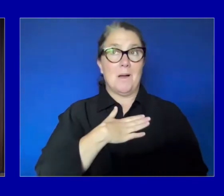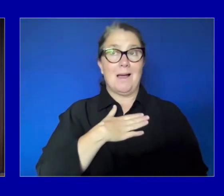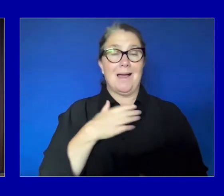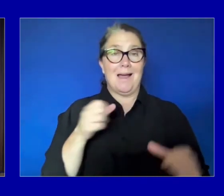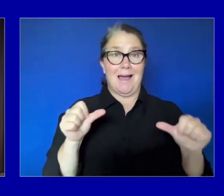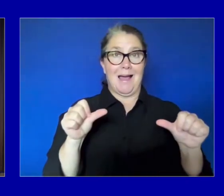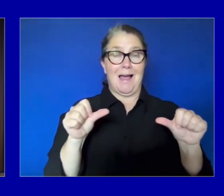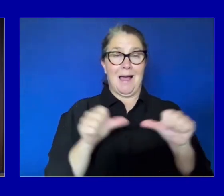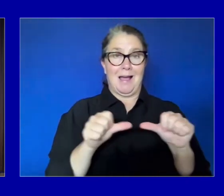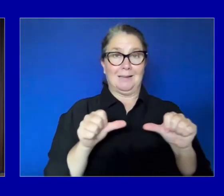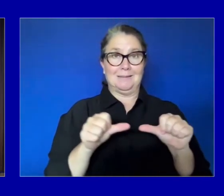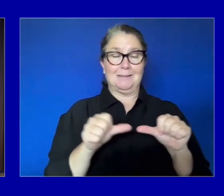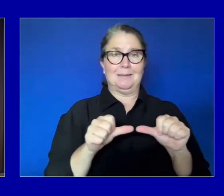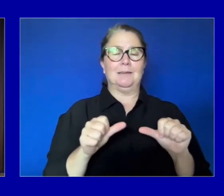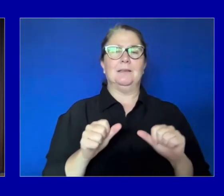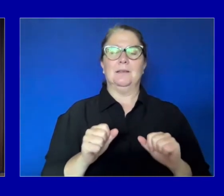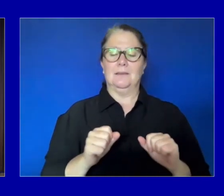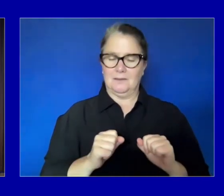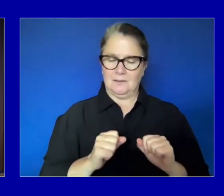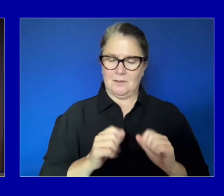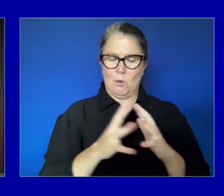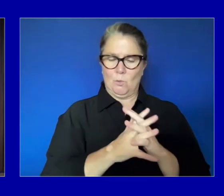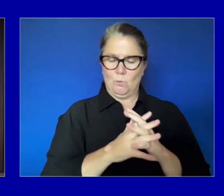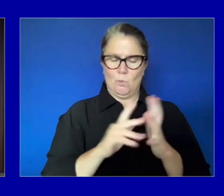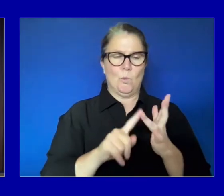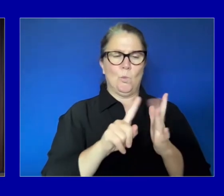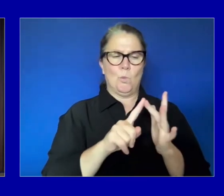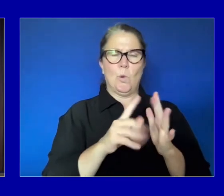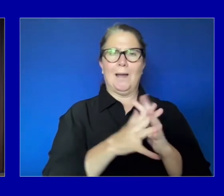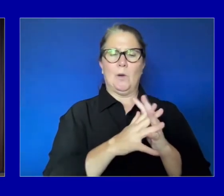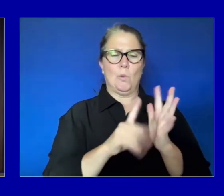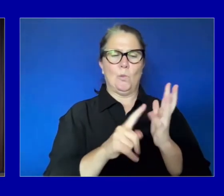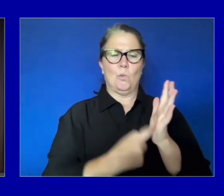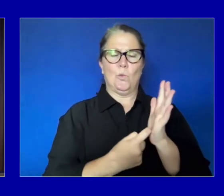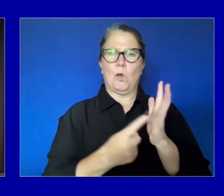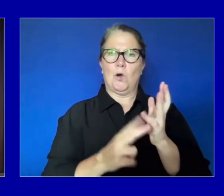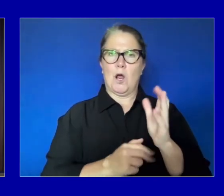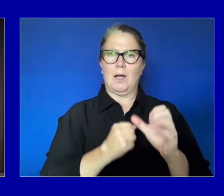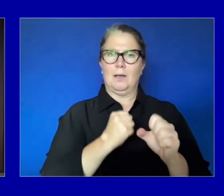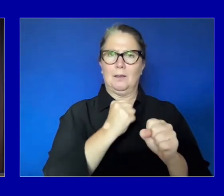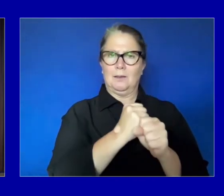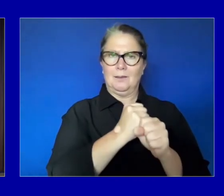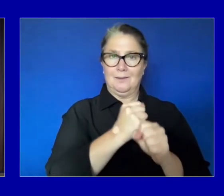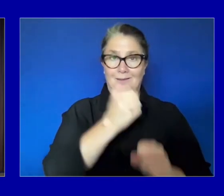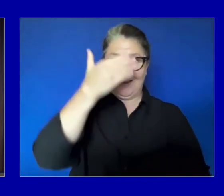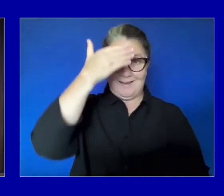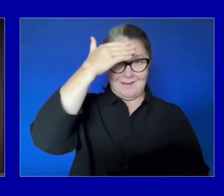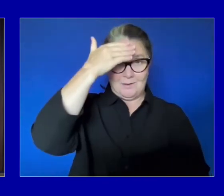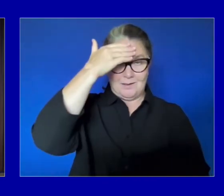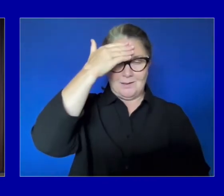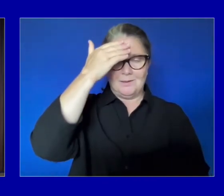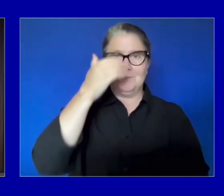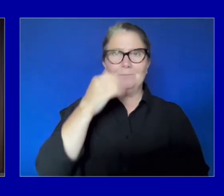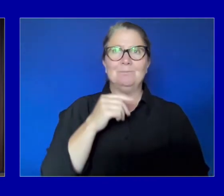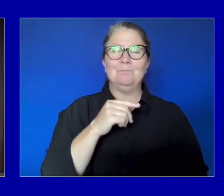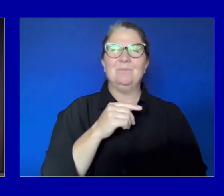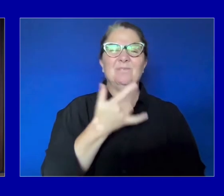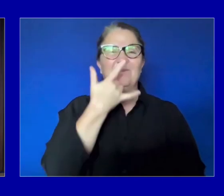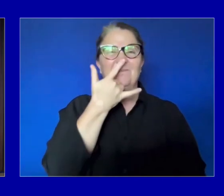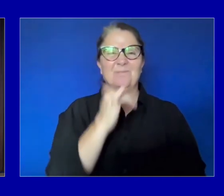um, and they're in Tasmania and sadly one's passed, which, um, I pay my respects to the family. Um, but